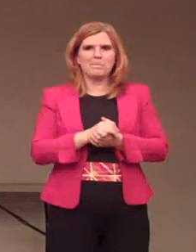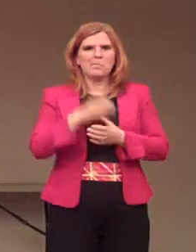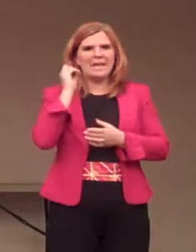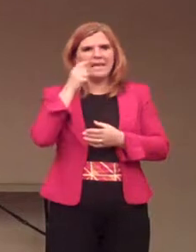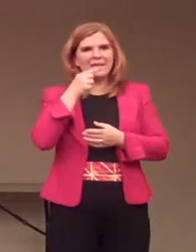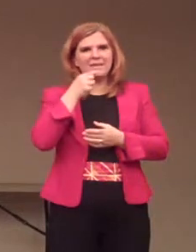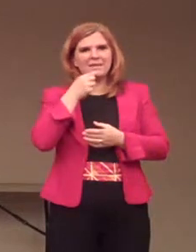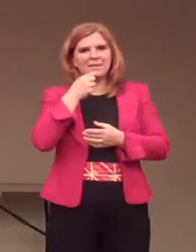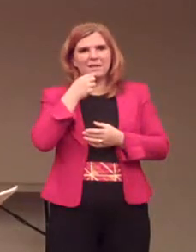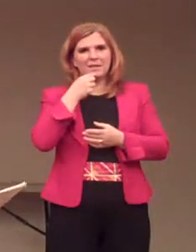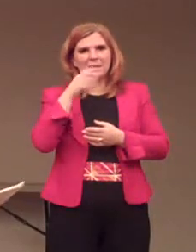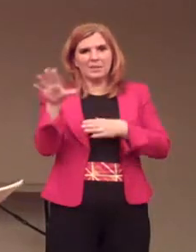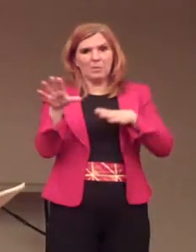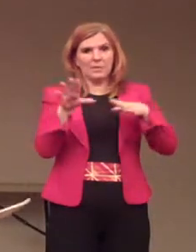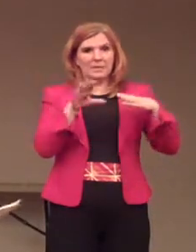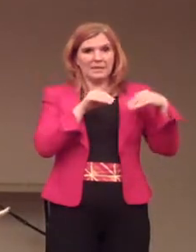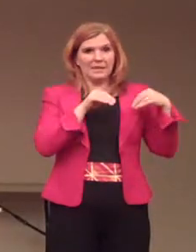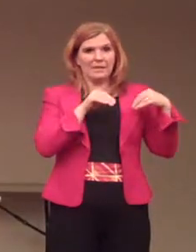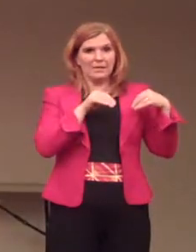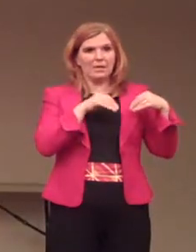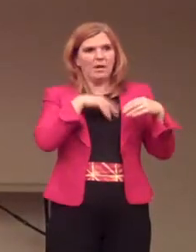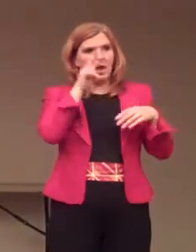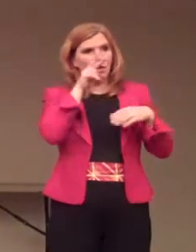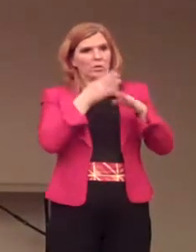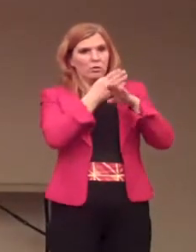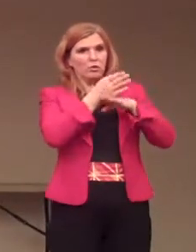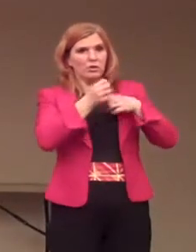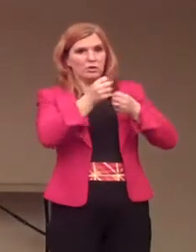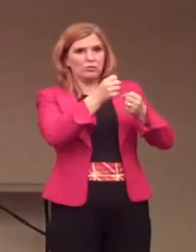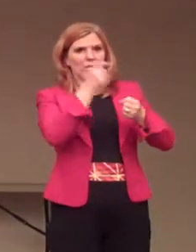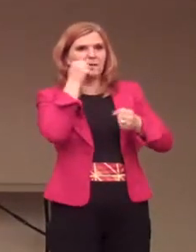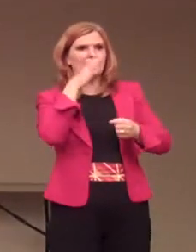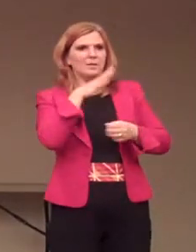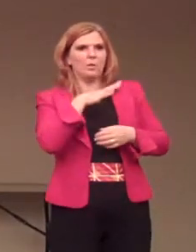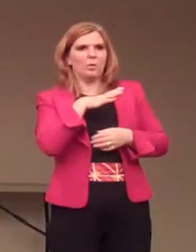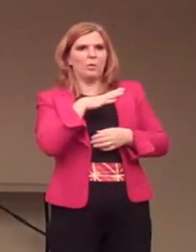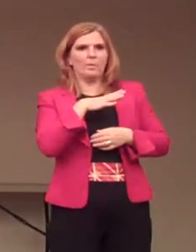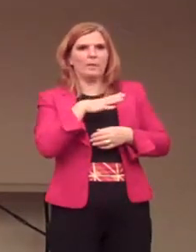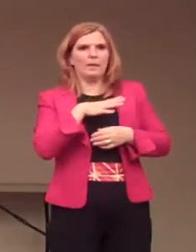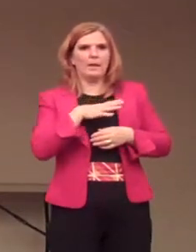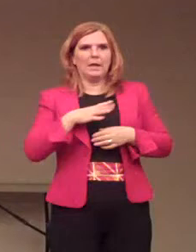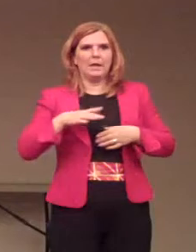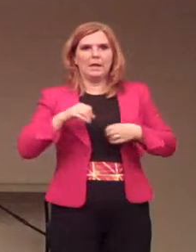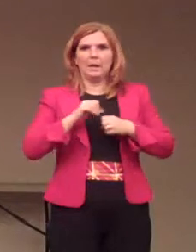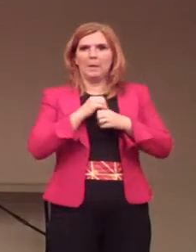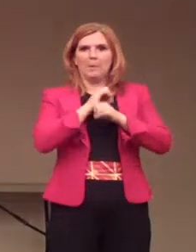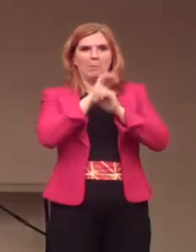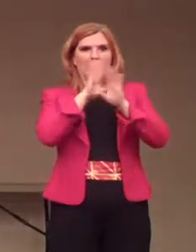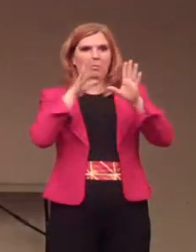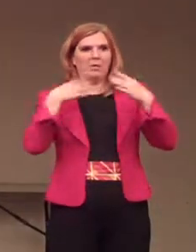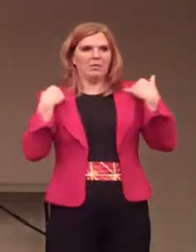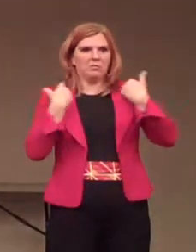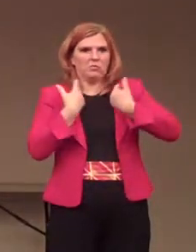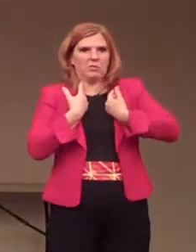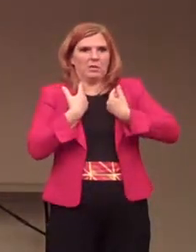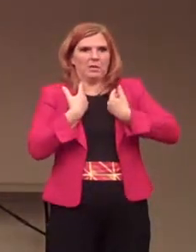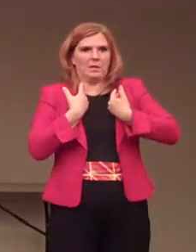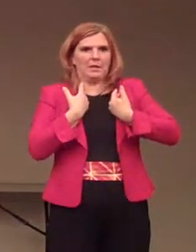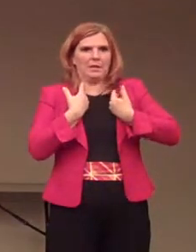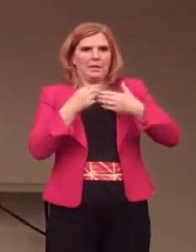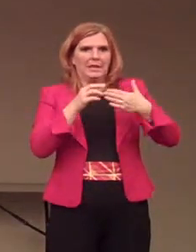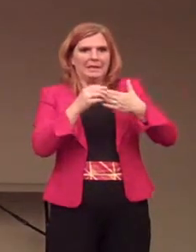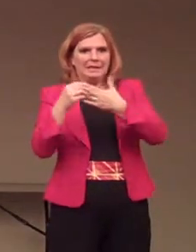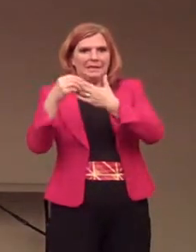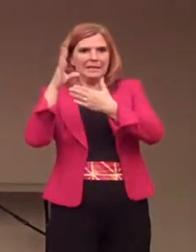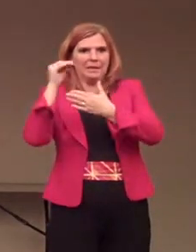He said, as I was leaving the livery stable, I looked across the street, and there's a woman in a bright shawl leading a stumbling man up